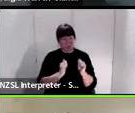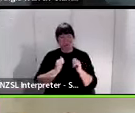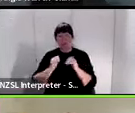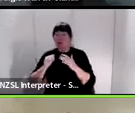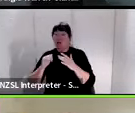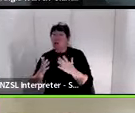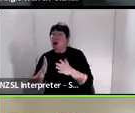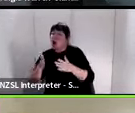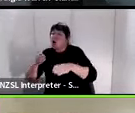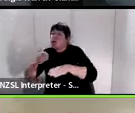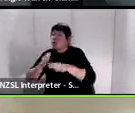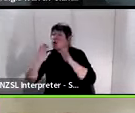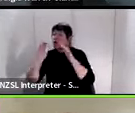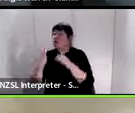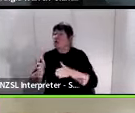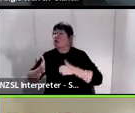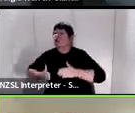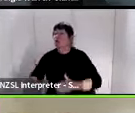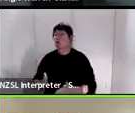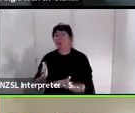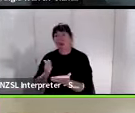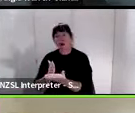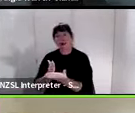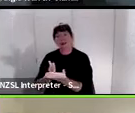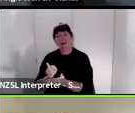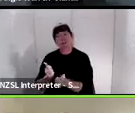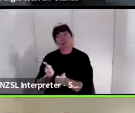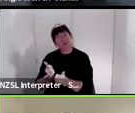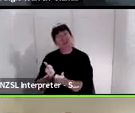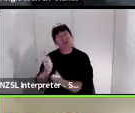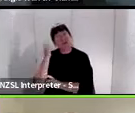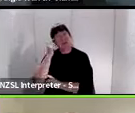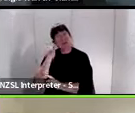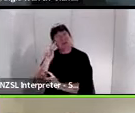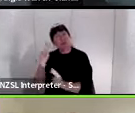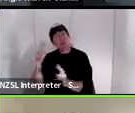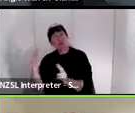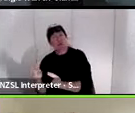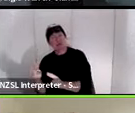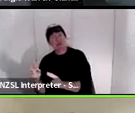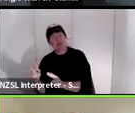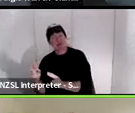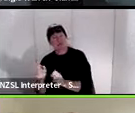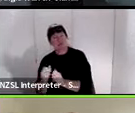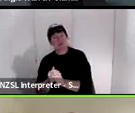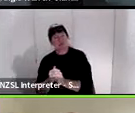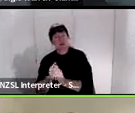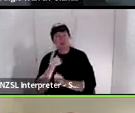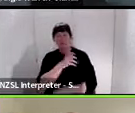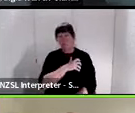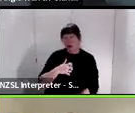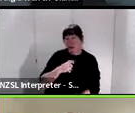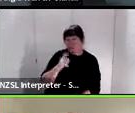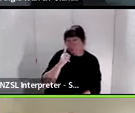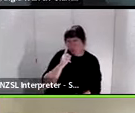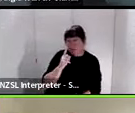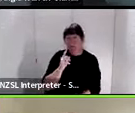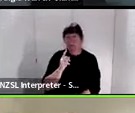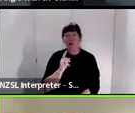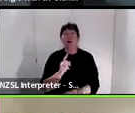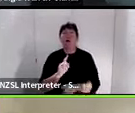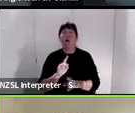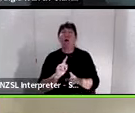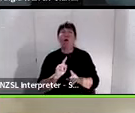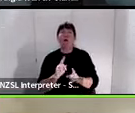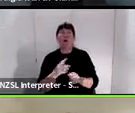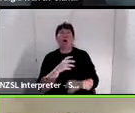on human rights. And that's a perspective that kind of makes sense when you're sitting in Parliament or you're sitting in some of those Wellington-based